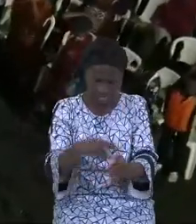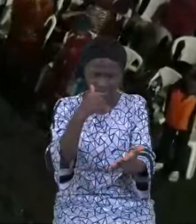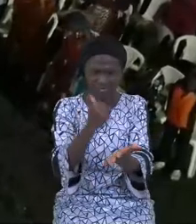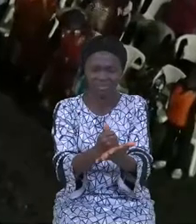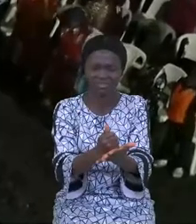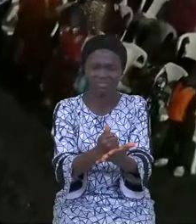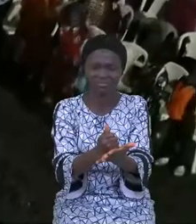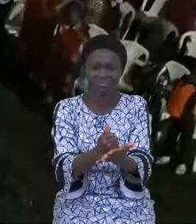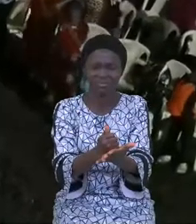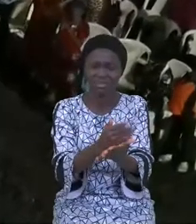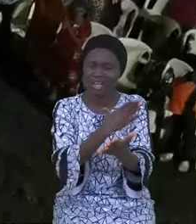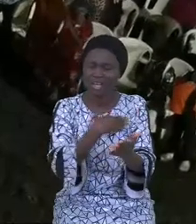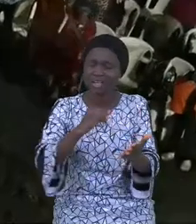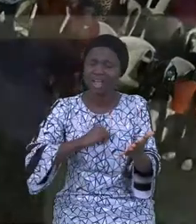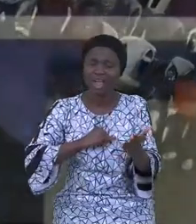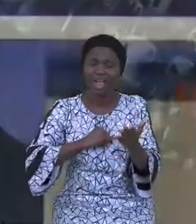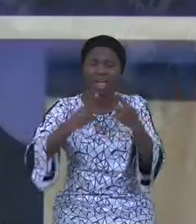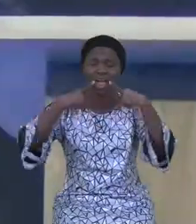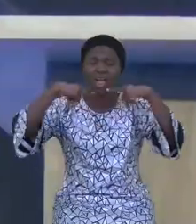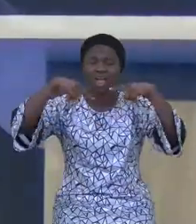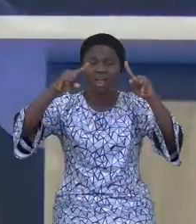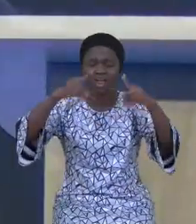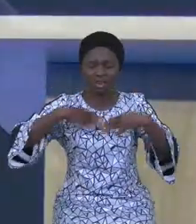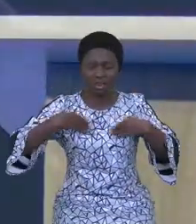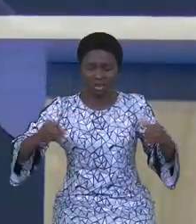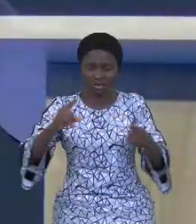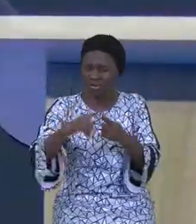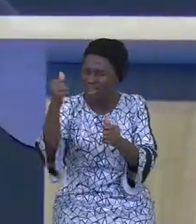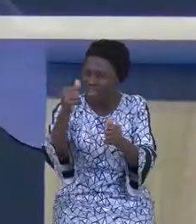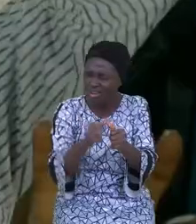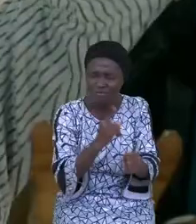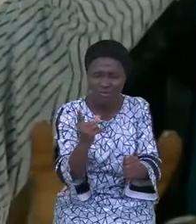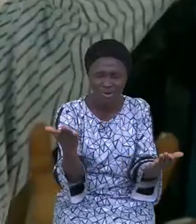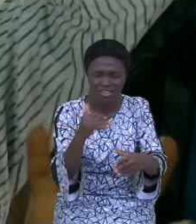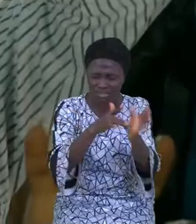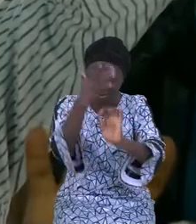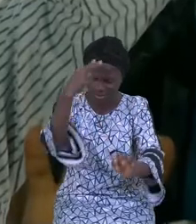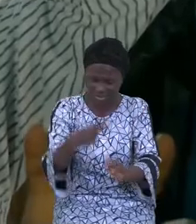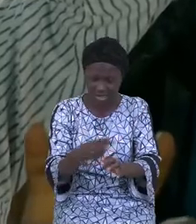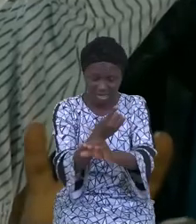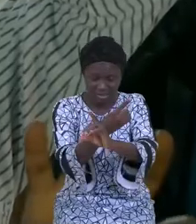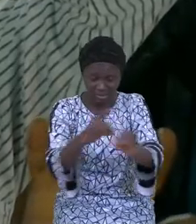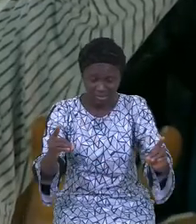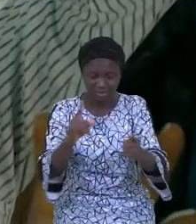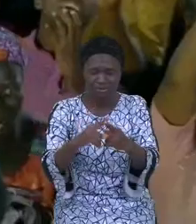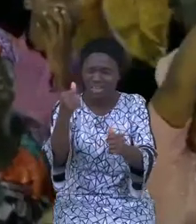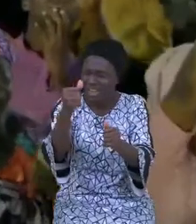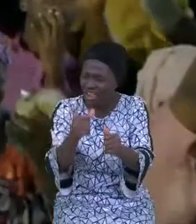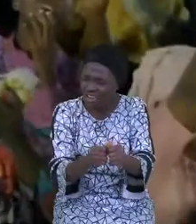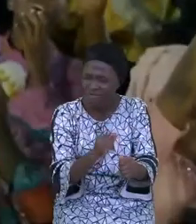And I proclaim healing to everyone. deliverance to